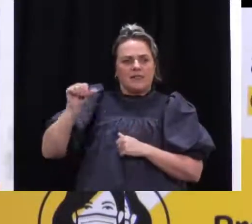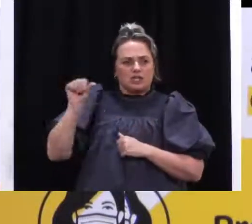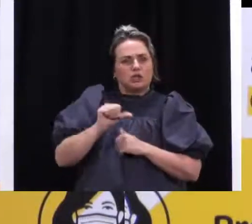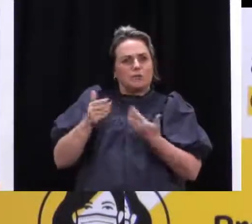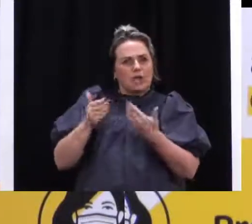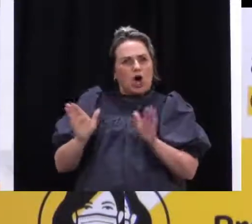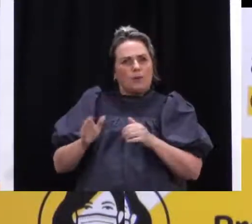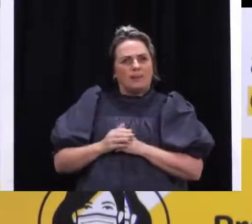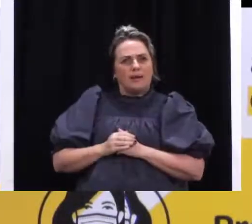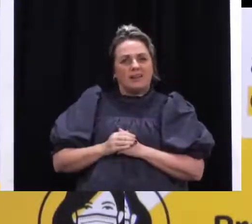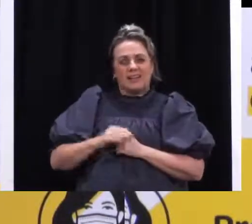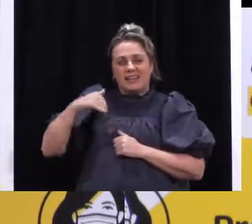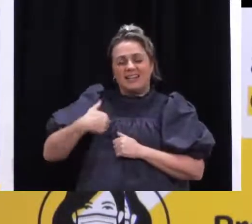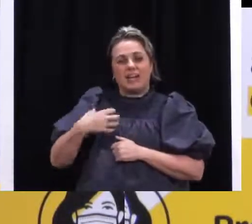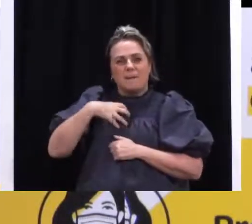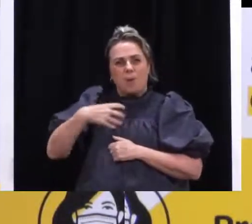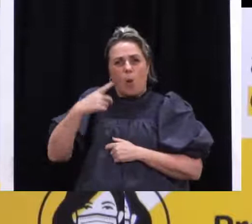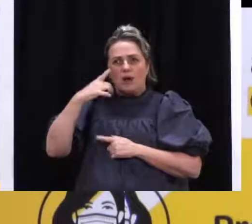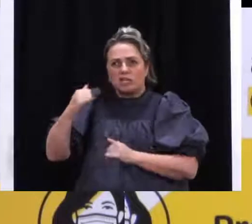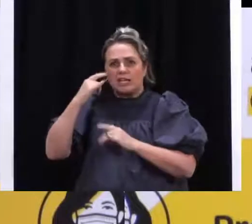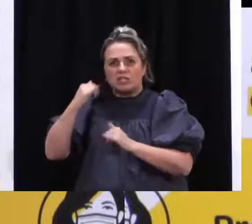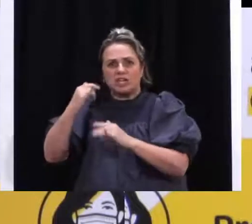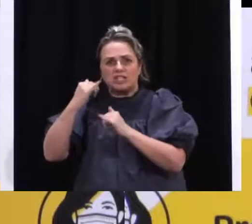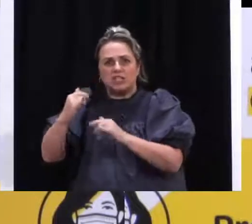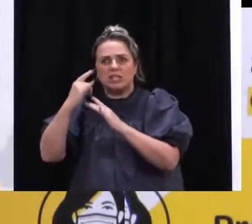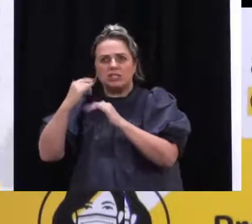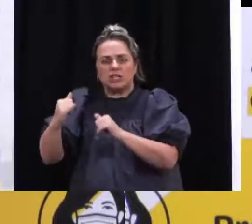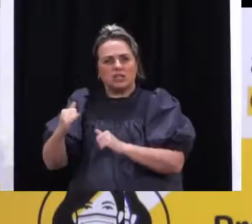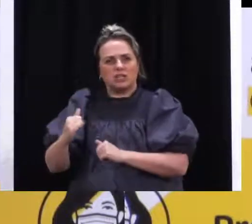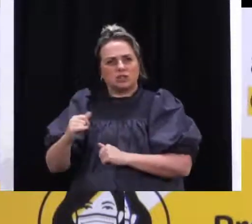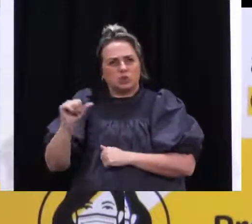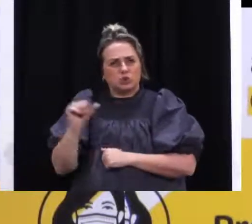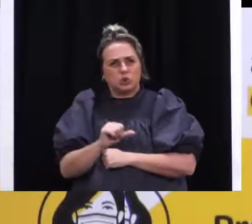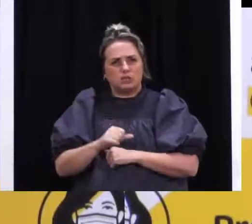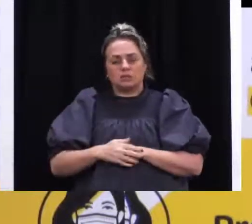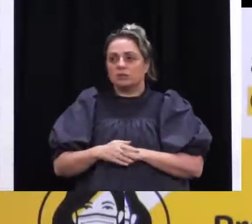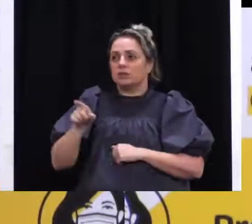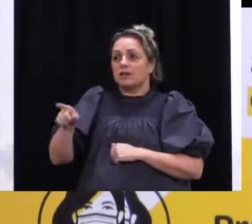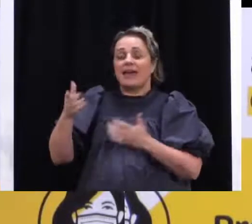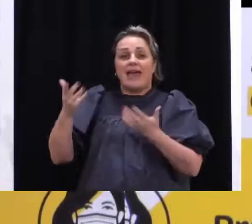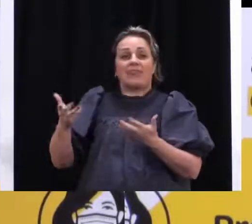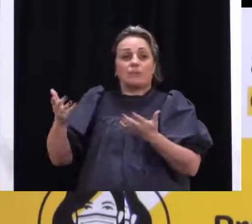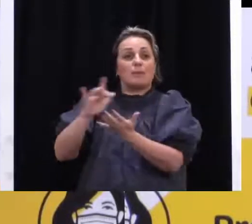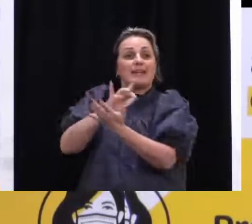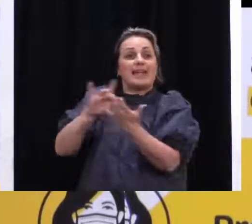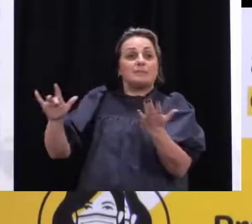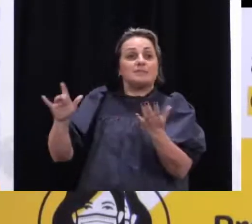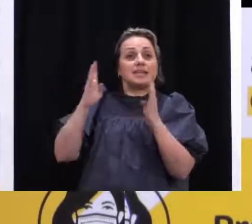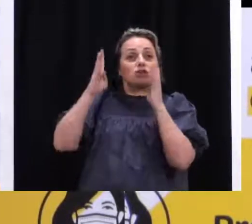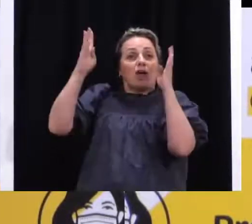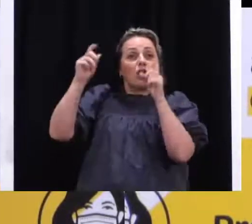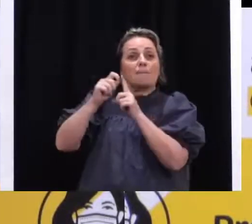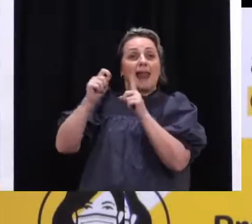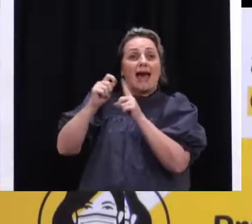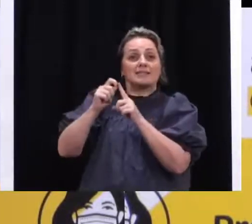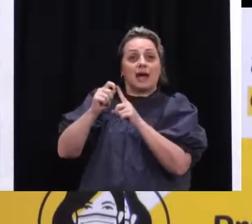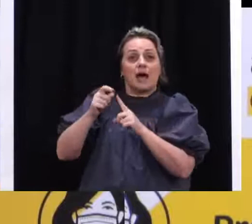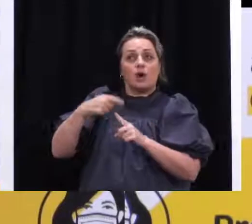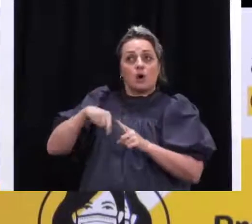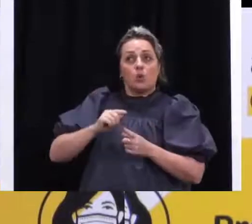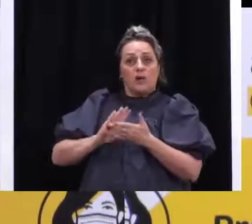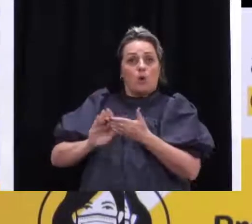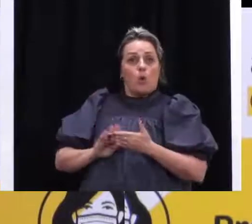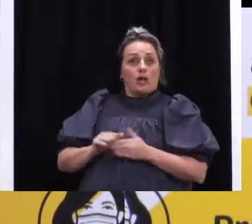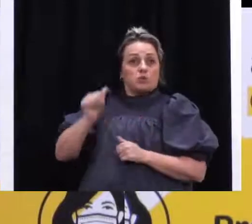make sure it meets Delta standards when Delta is already in the country? The Crown Plaza is currently empty on schedule. So it was one of the